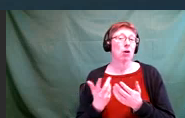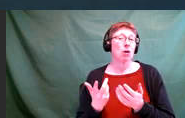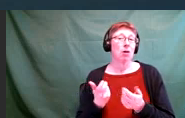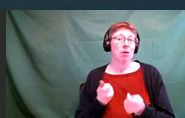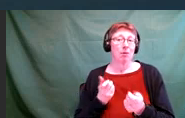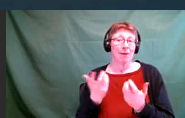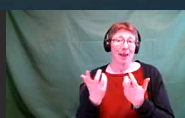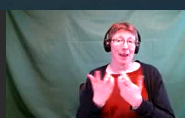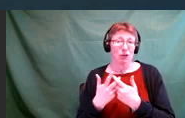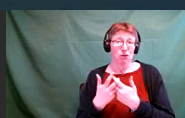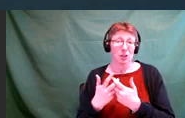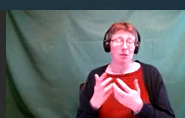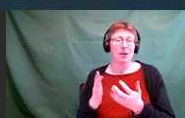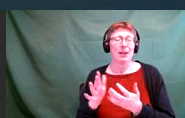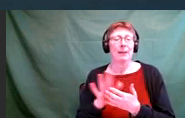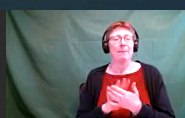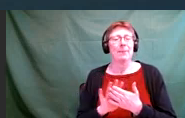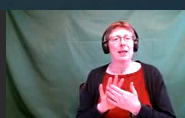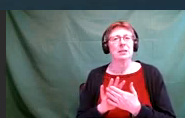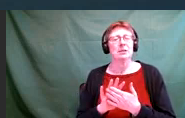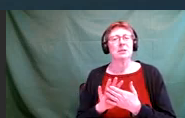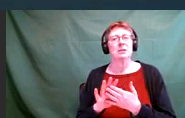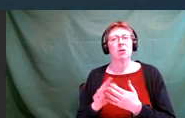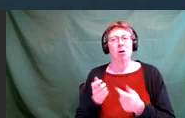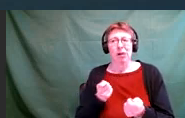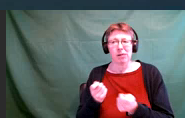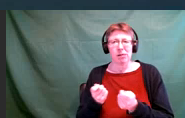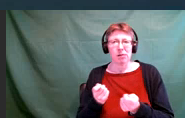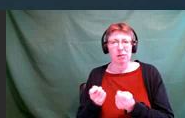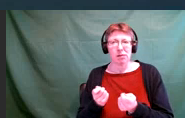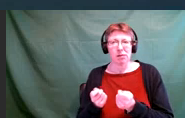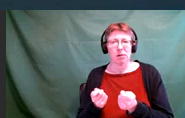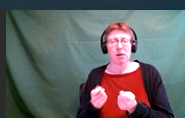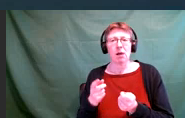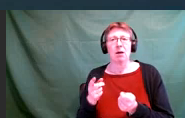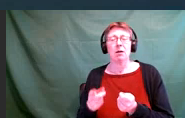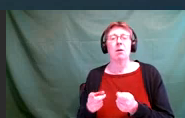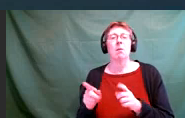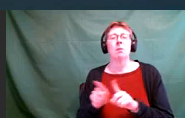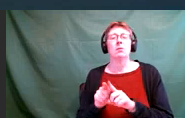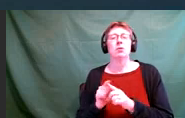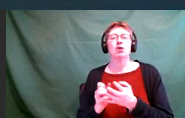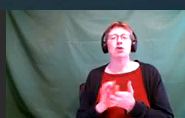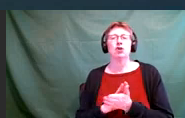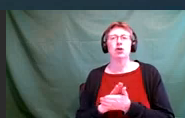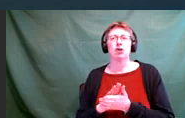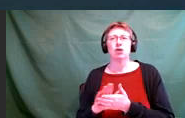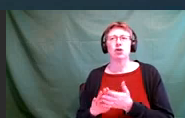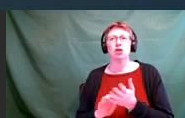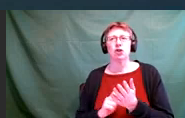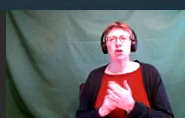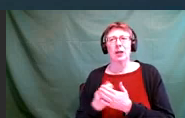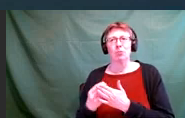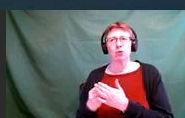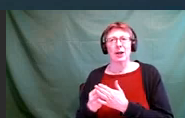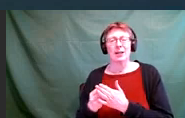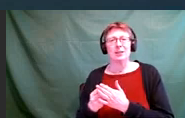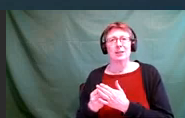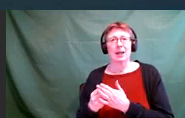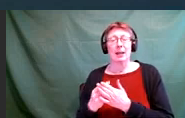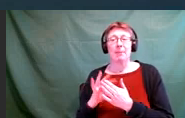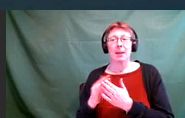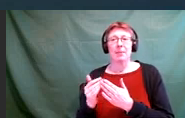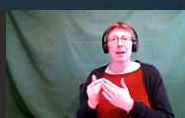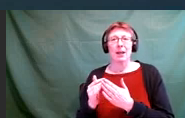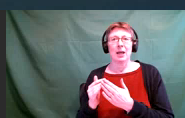value. And it also suggests that prices of shares may remain